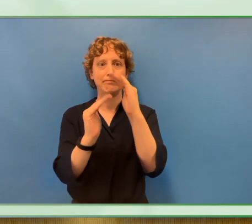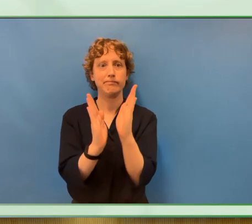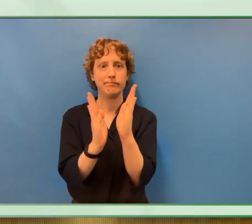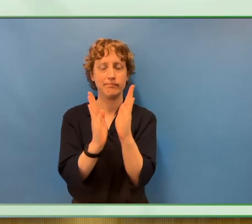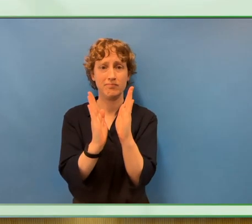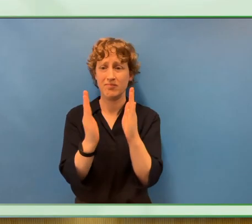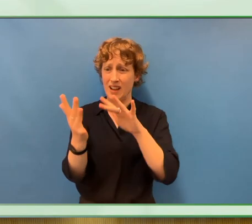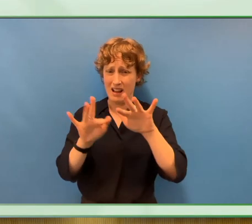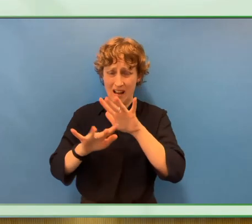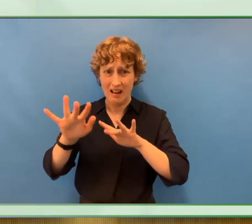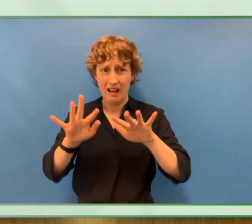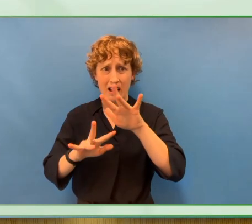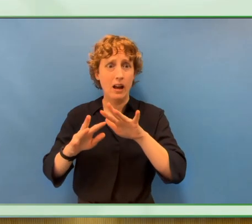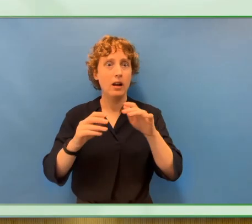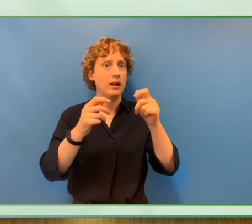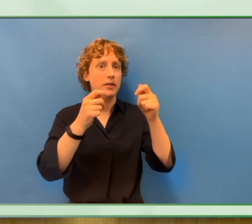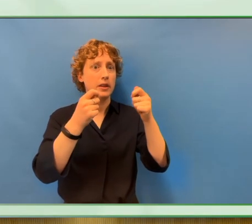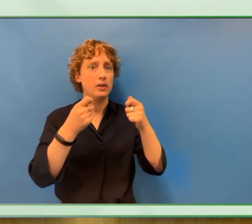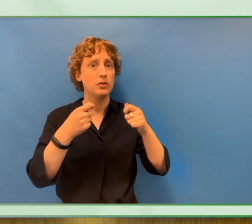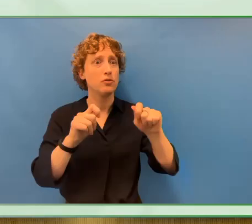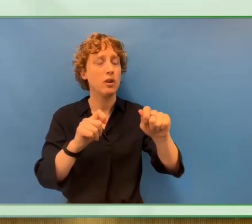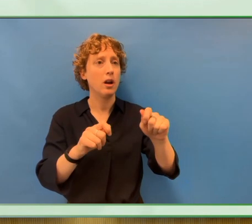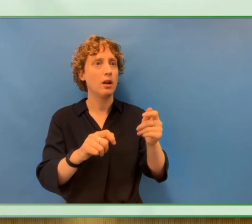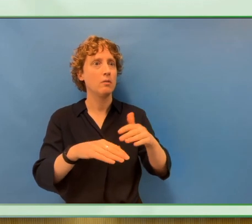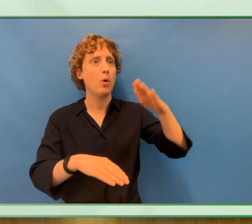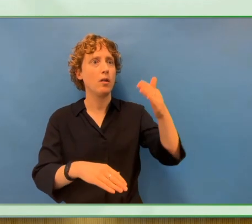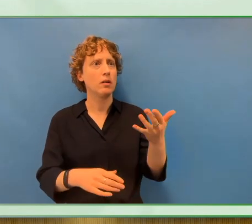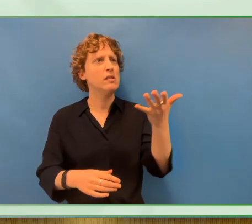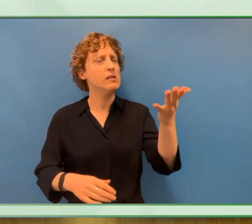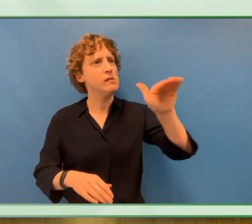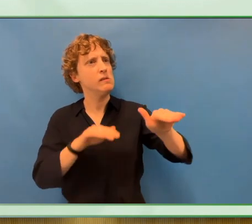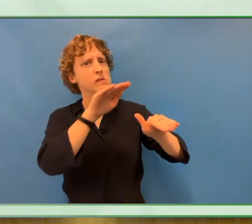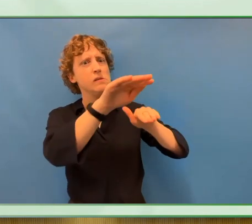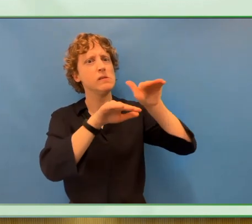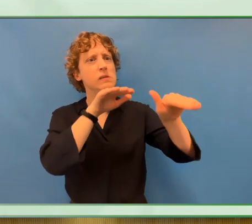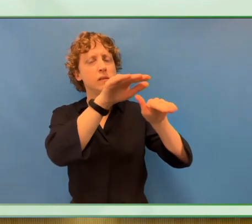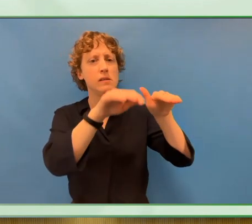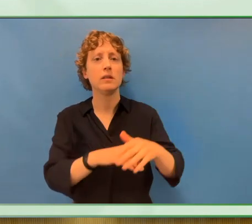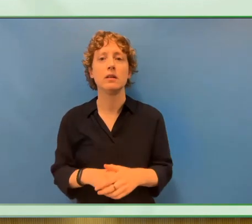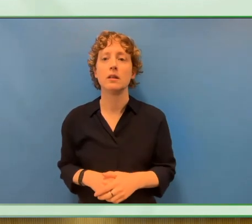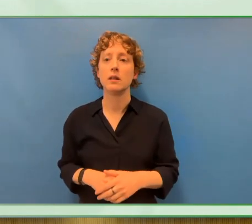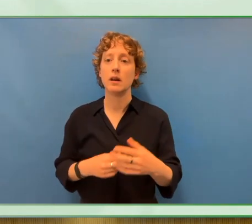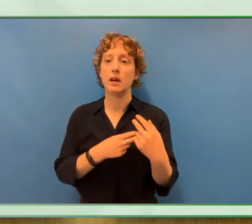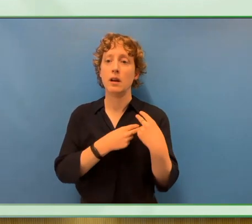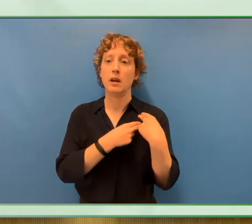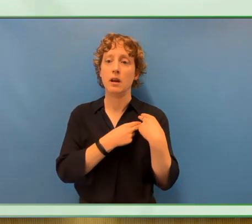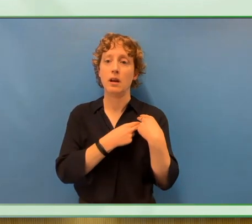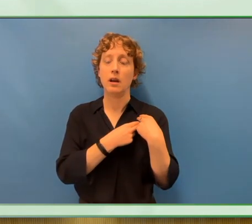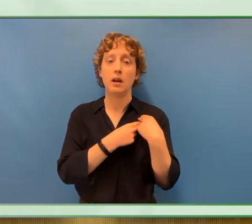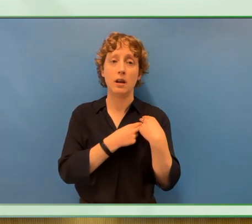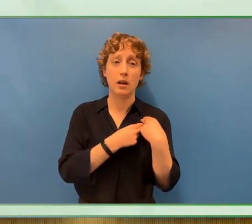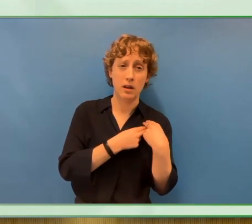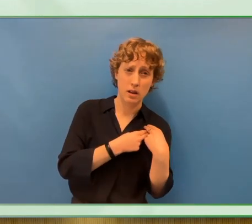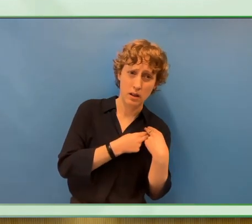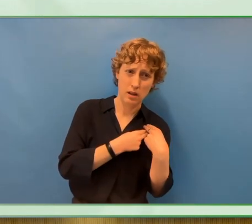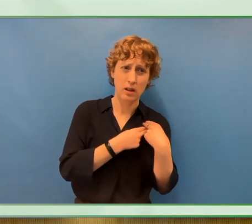try and make further complaints, you know, it's still, the individual burden is still on the disabled person. They have to be able to afford